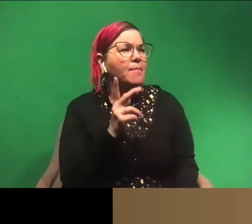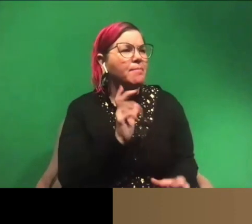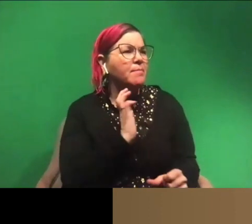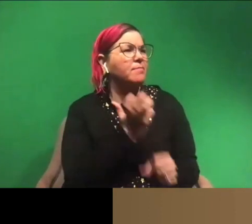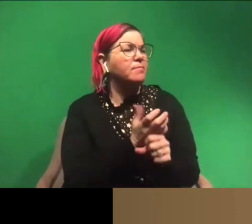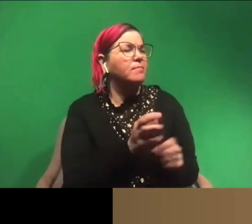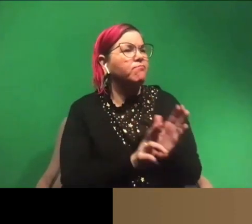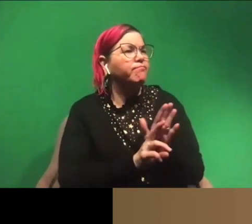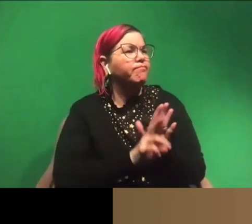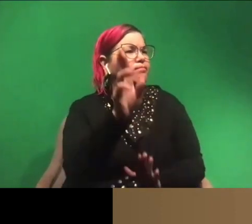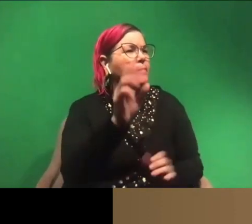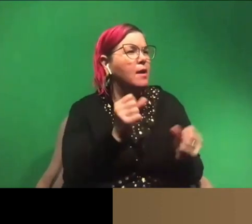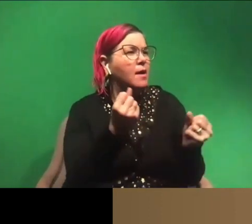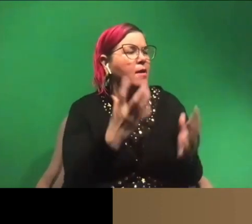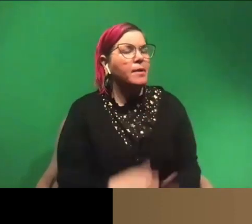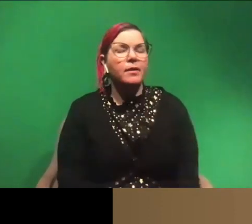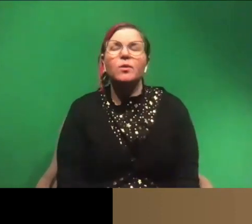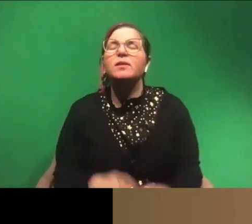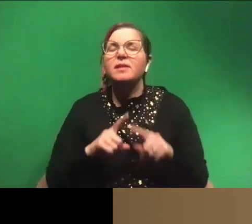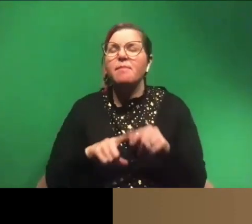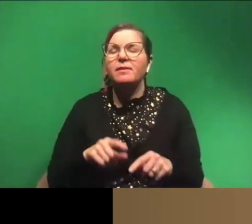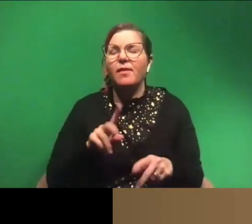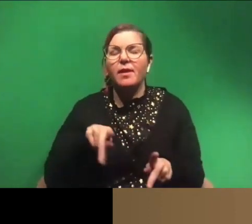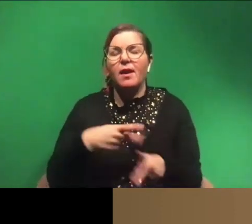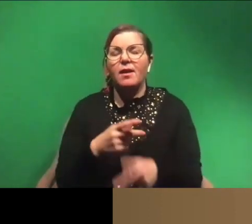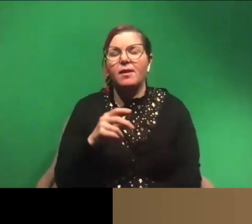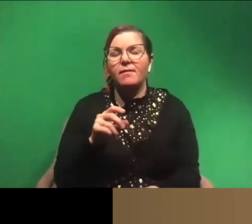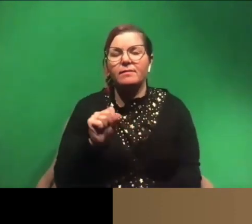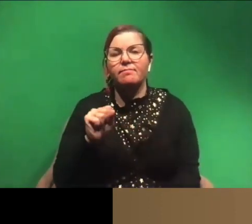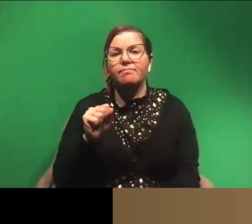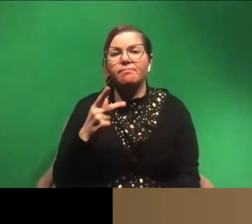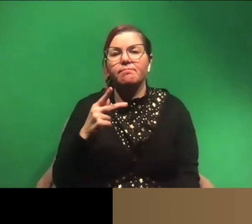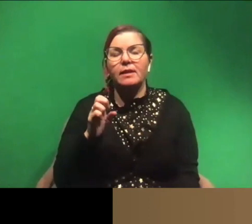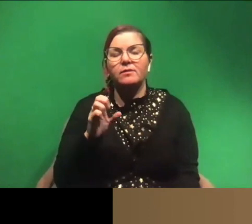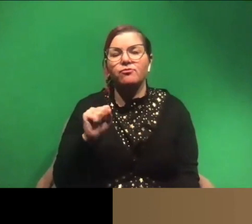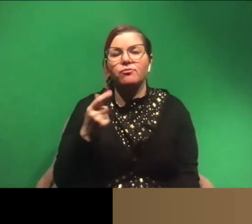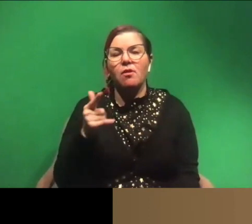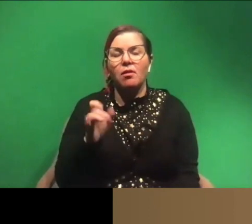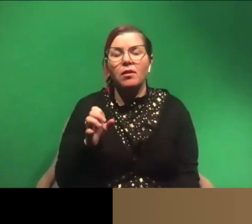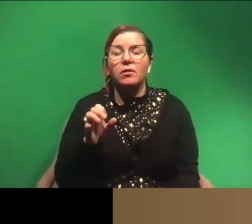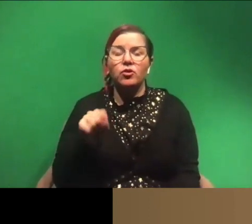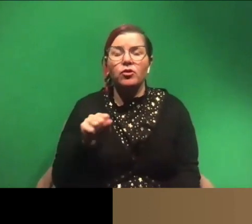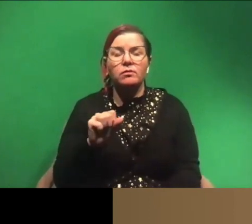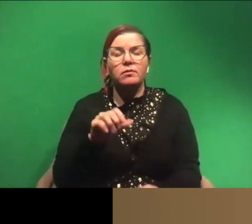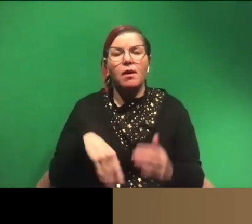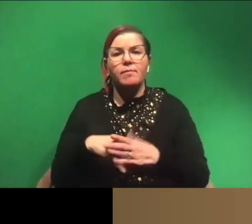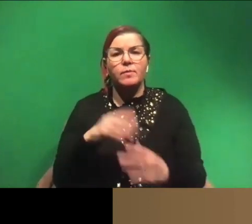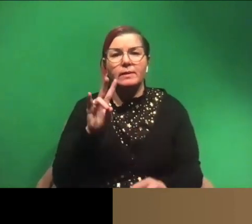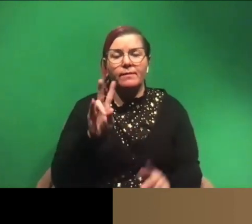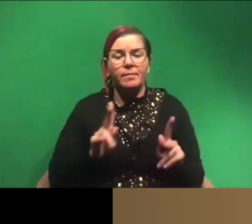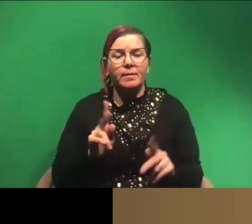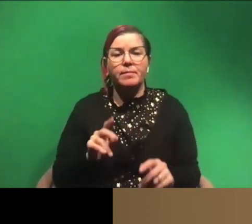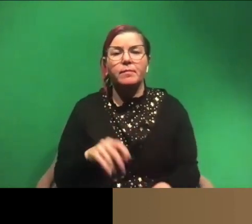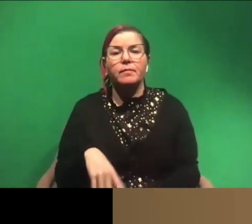spaceship? Oh, it depends on the spaceship. So the space shuttle, for example, could take 7 people, but the